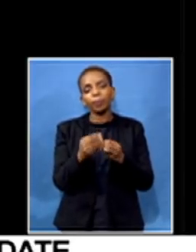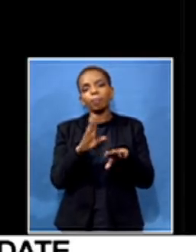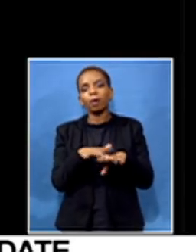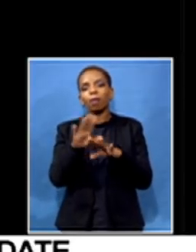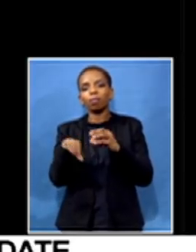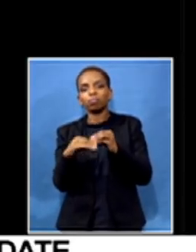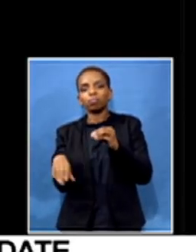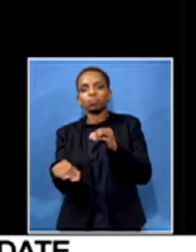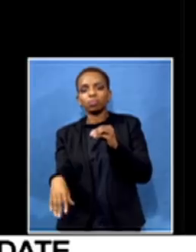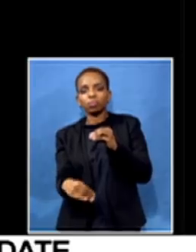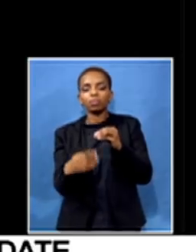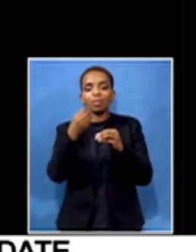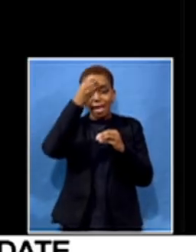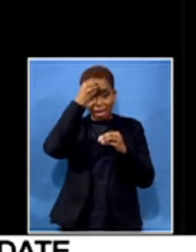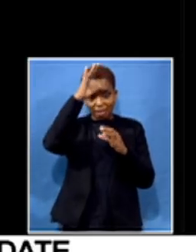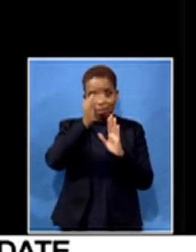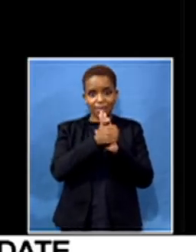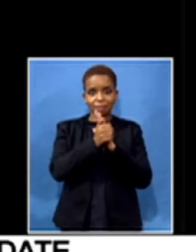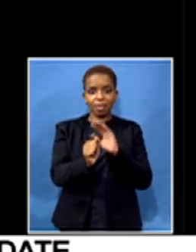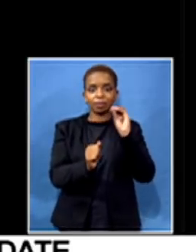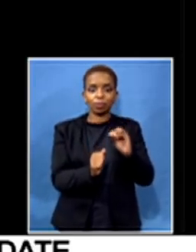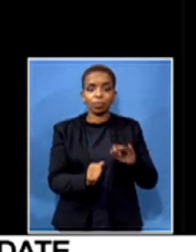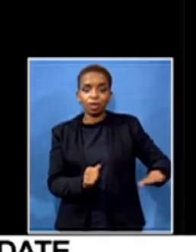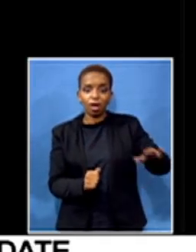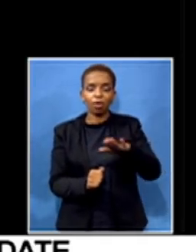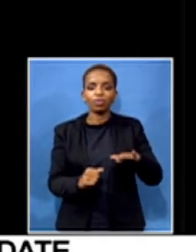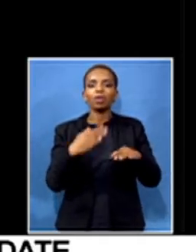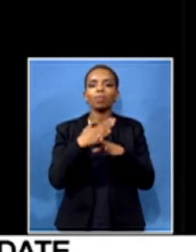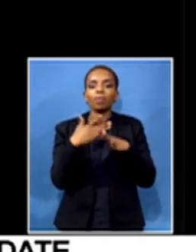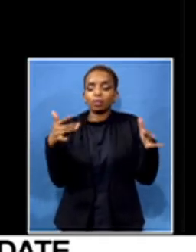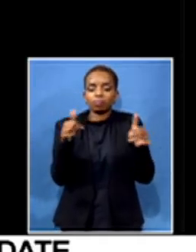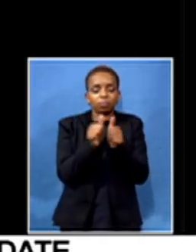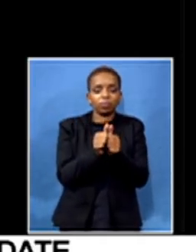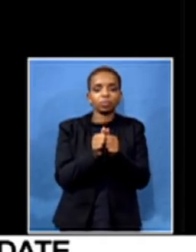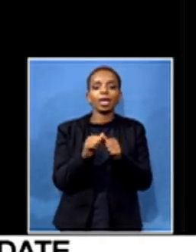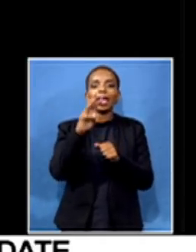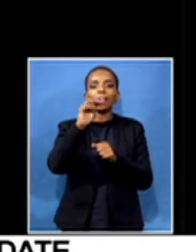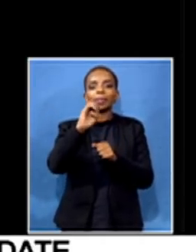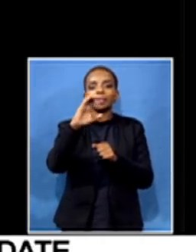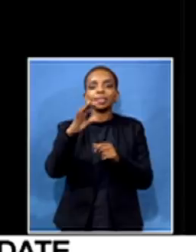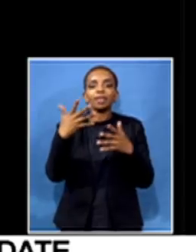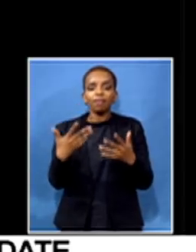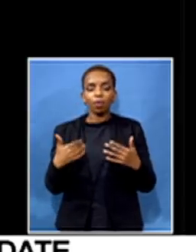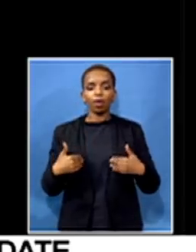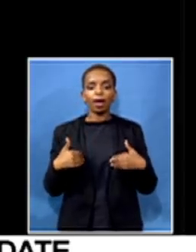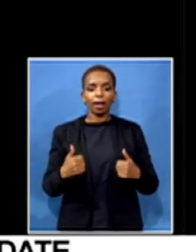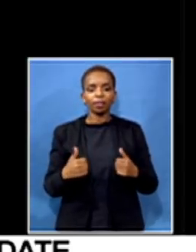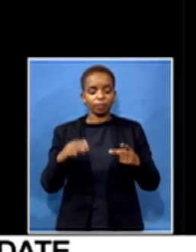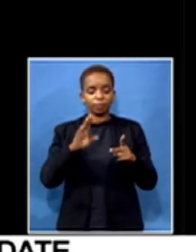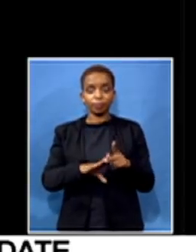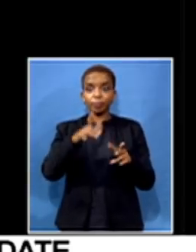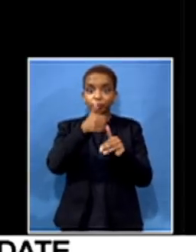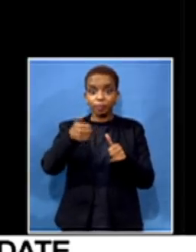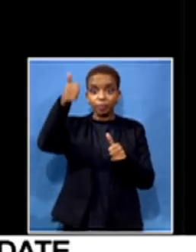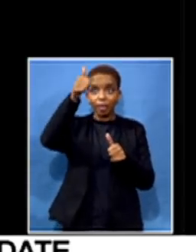sent into the area. They're working very closely with the MEC for health and also working closely with the head of department. And that